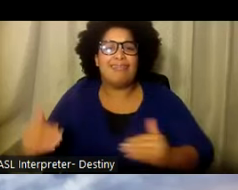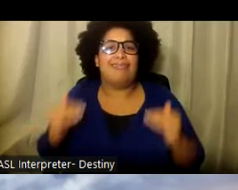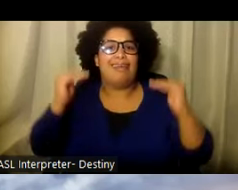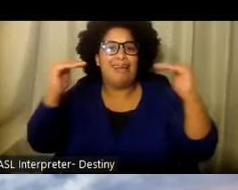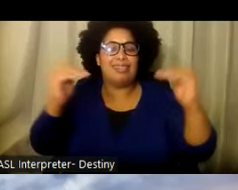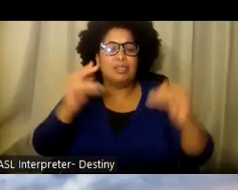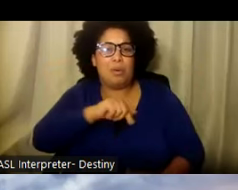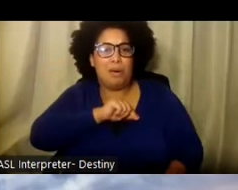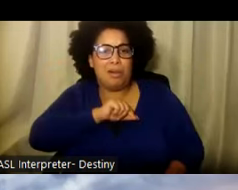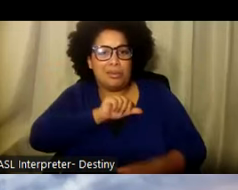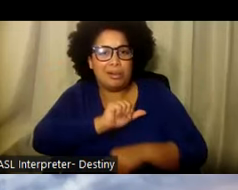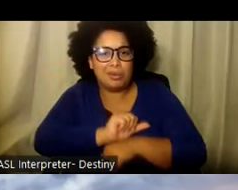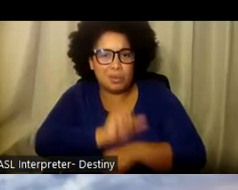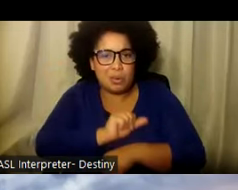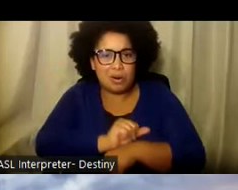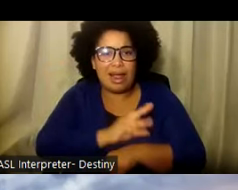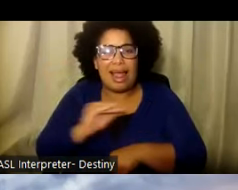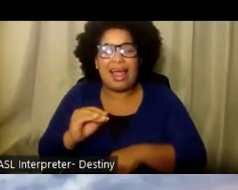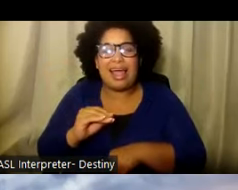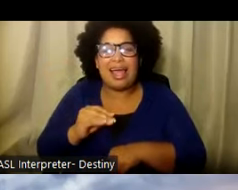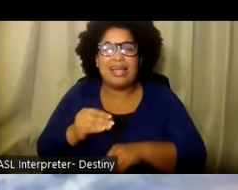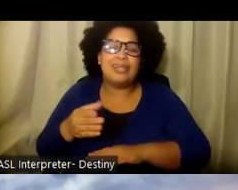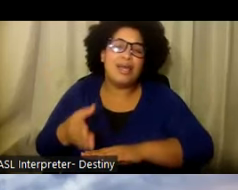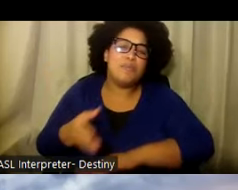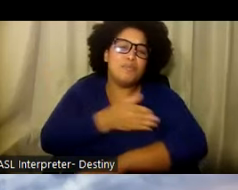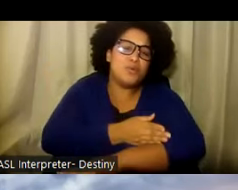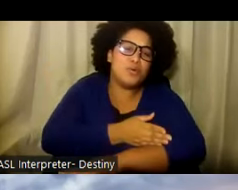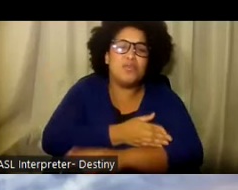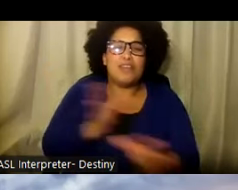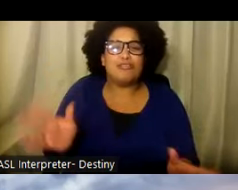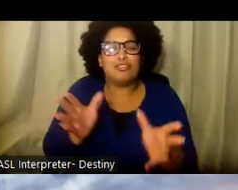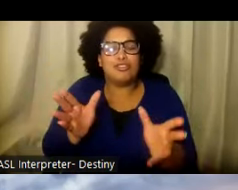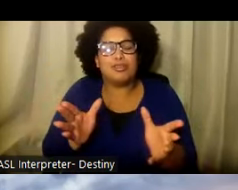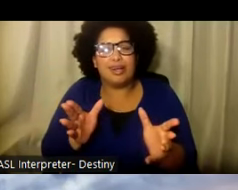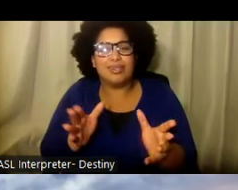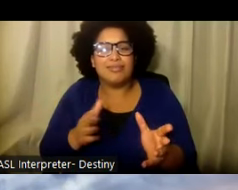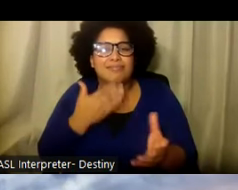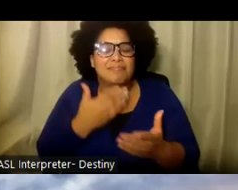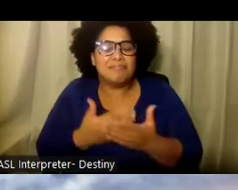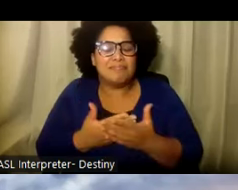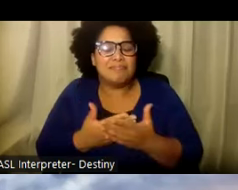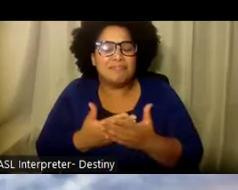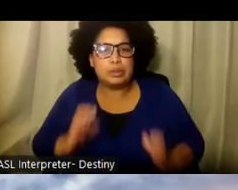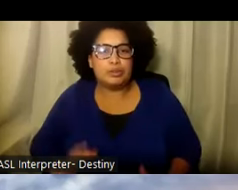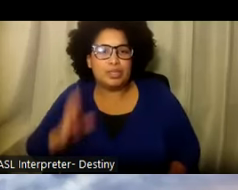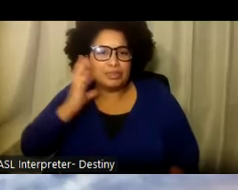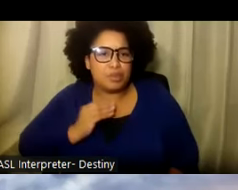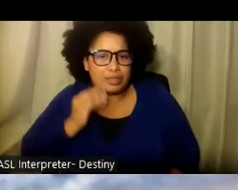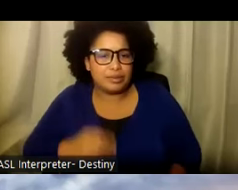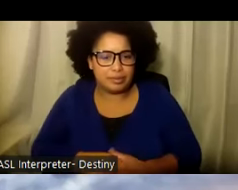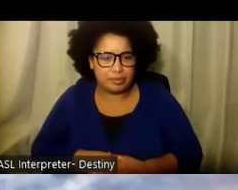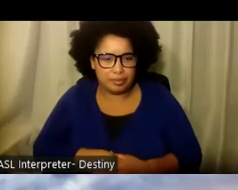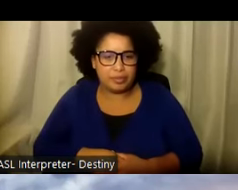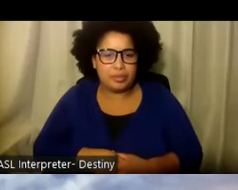and foster an improved consumer experience. DSP University will provide DSPs with